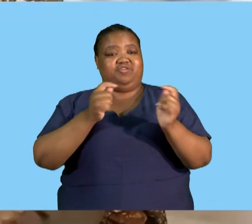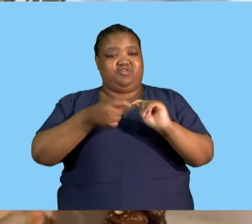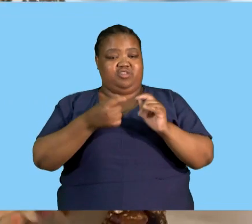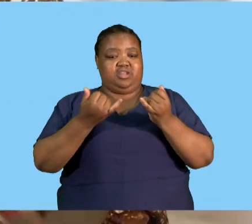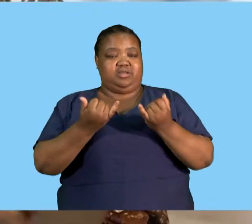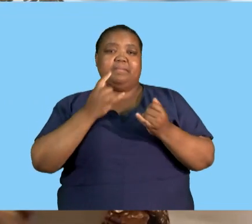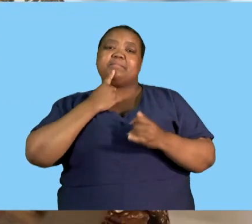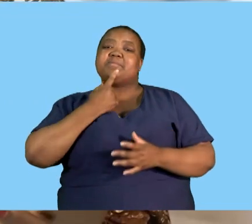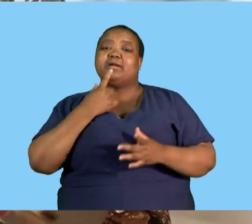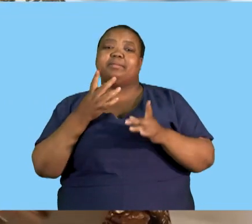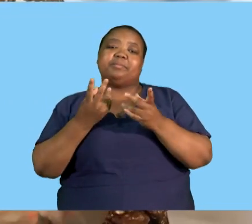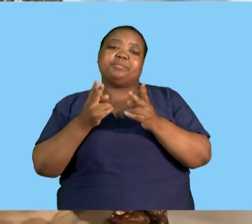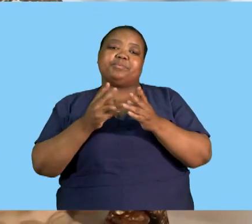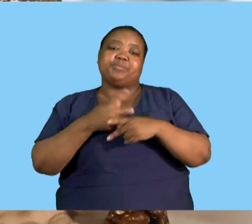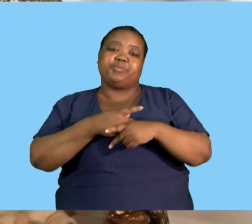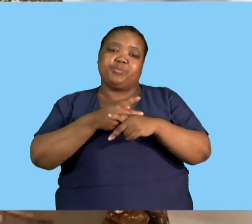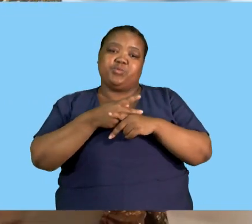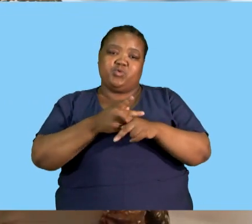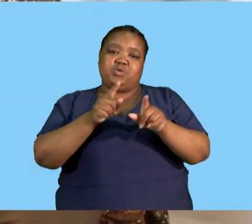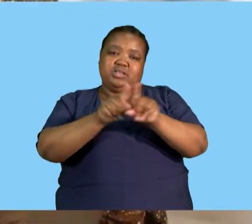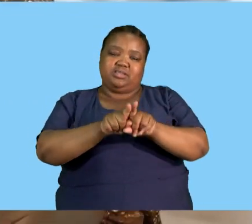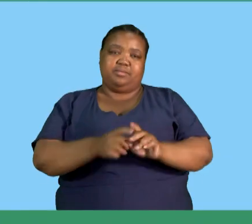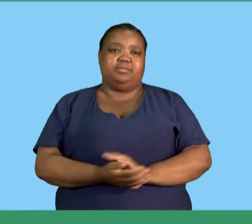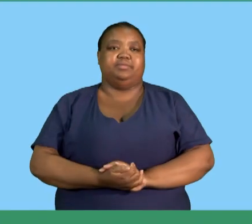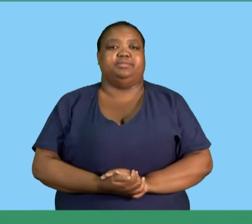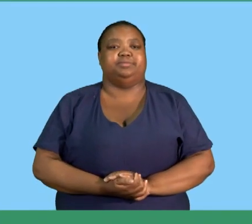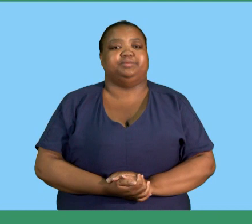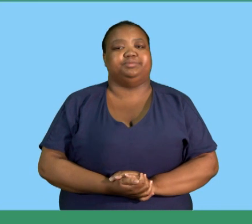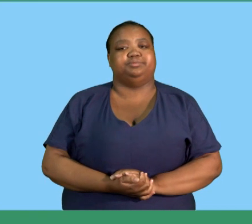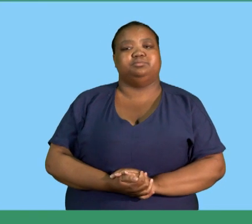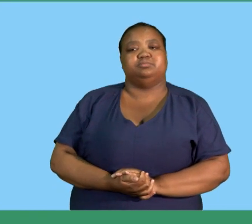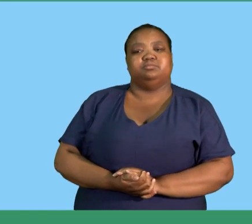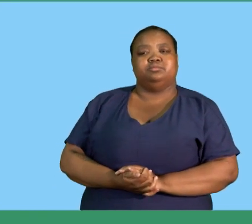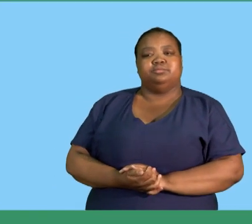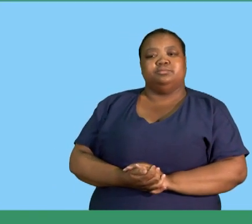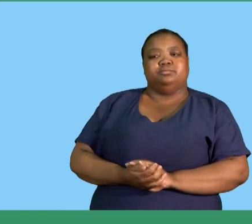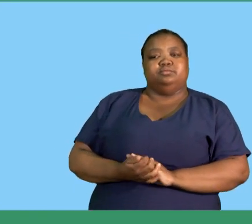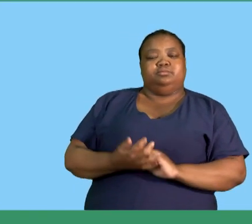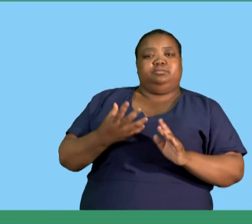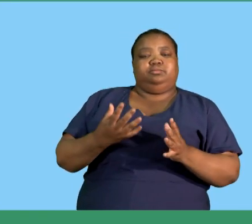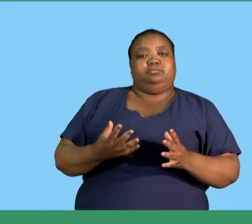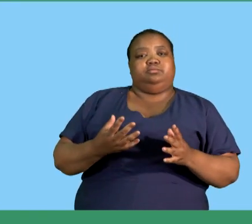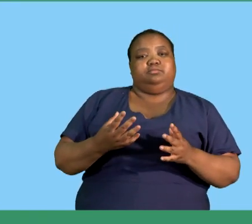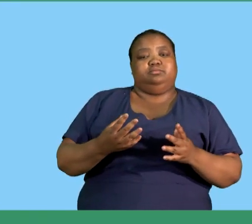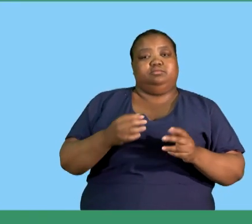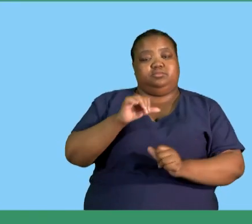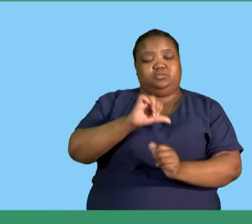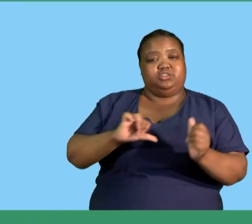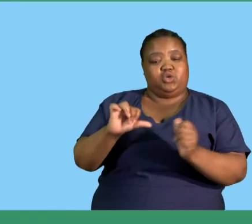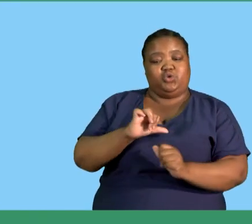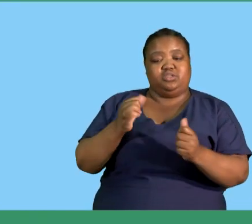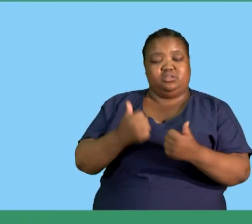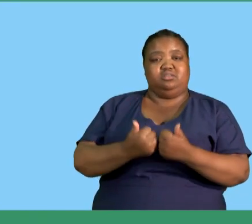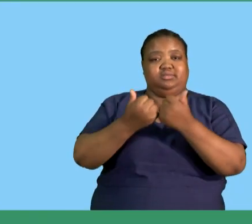you are selling substitute or generic products. Right, so another challenge for social: businesses